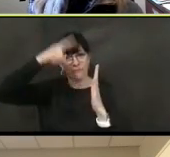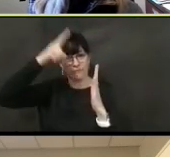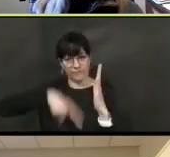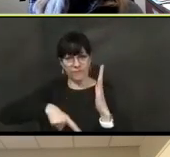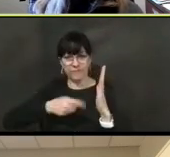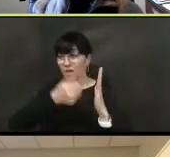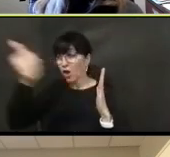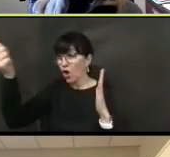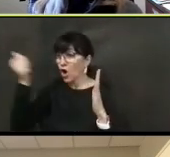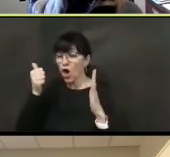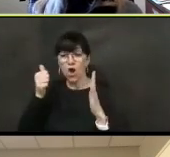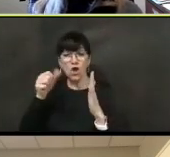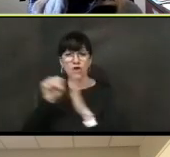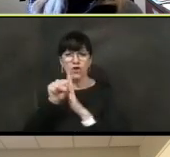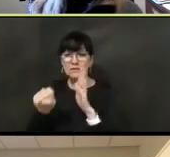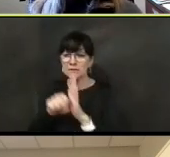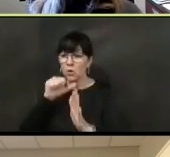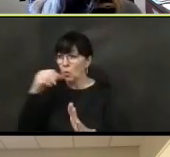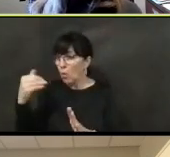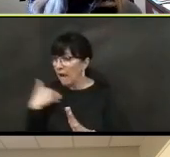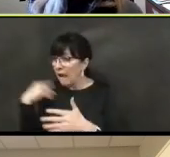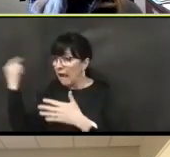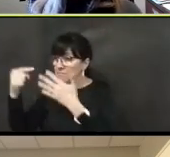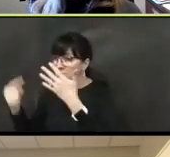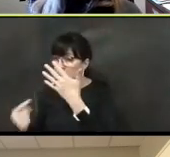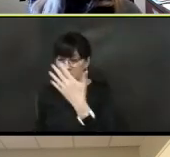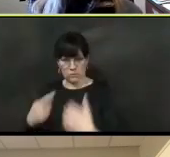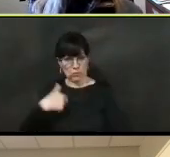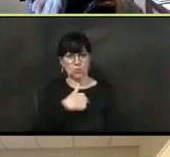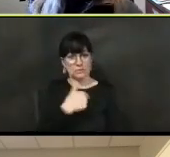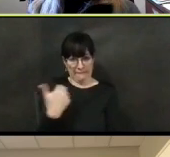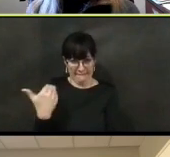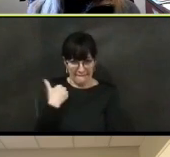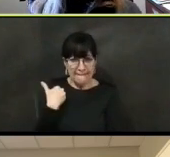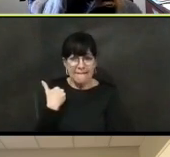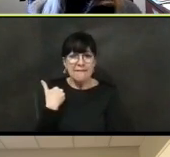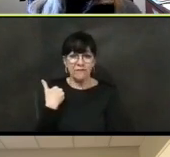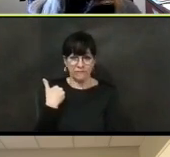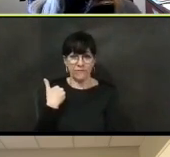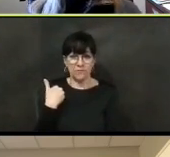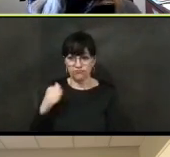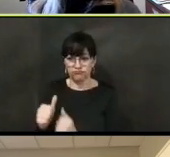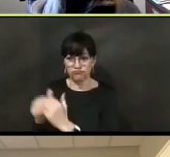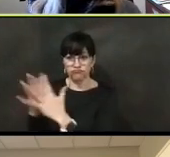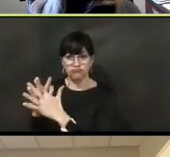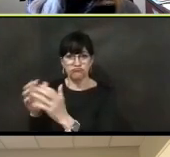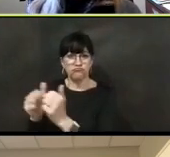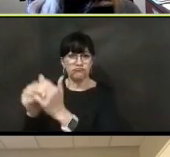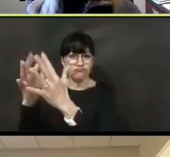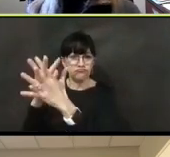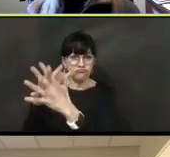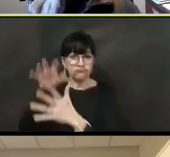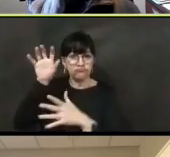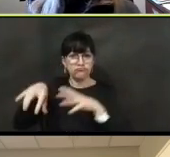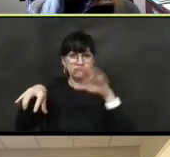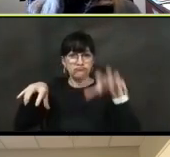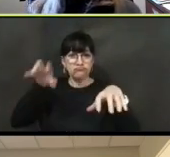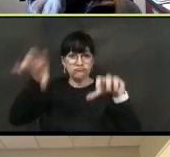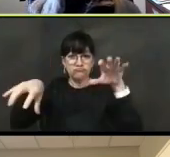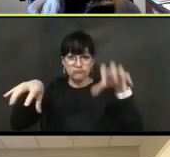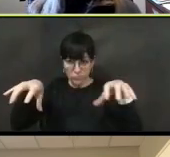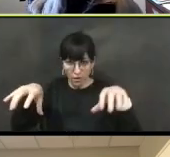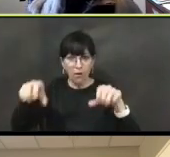to have testing available, stationary testing sites, really for the last 2 months. Additionally,